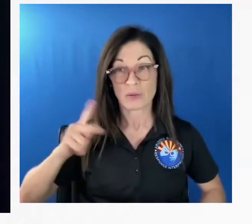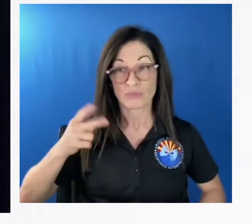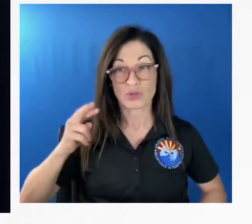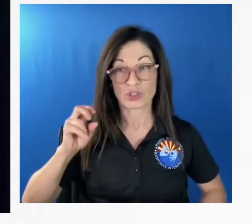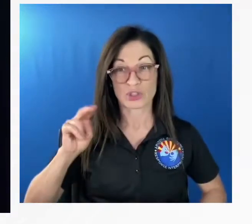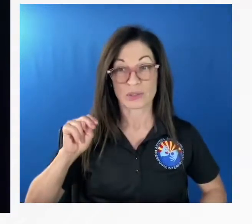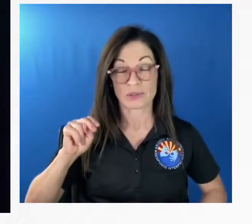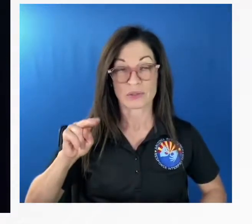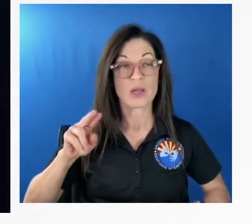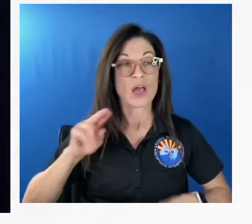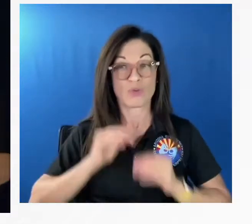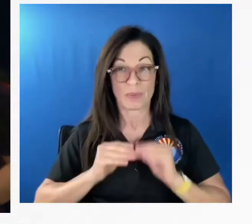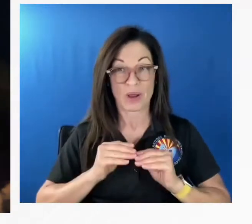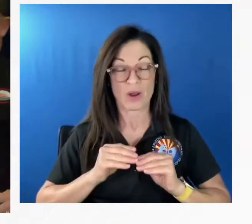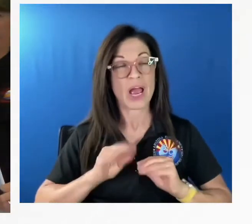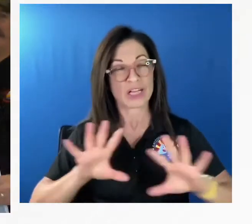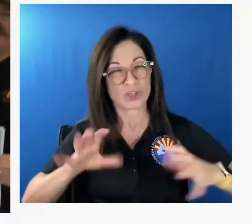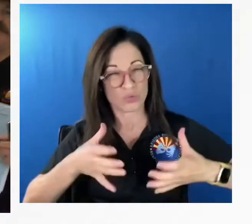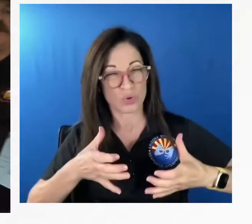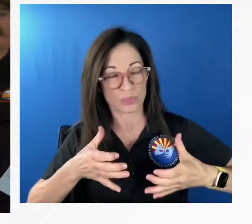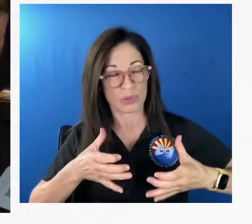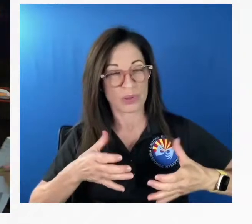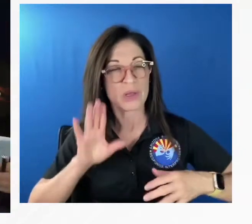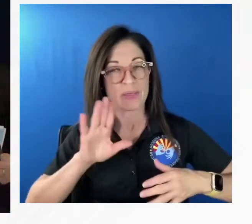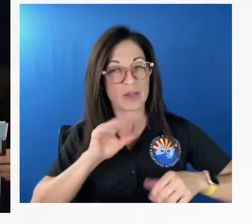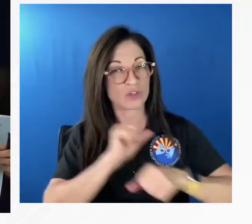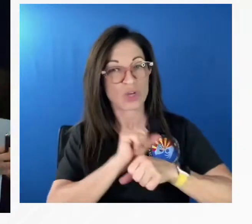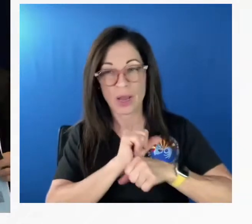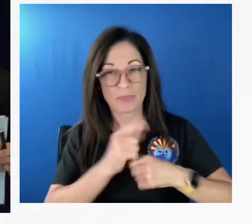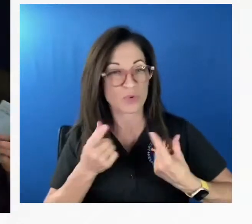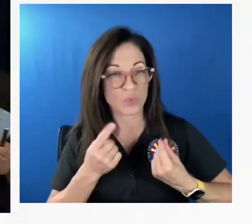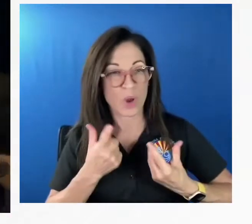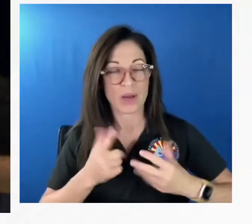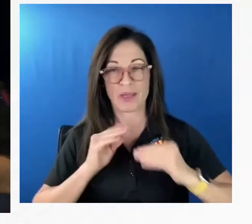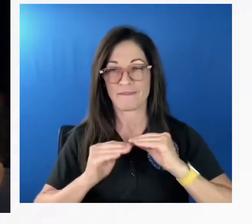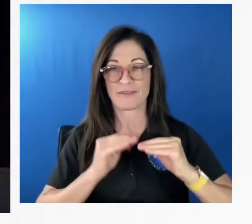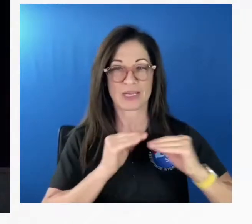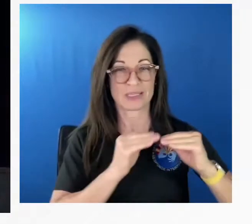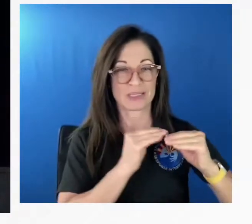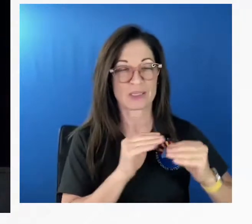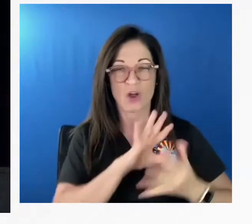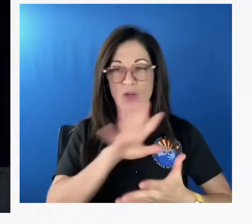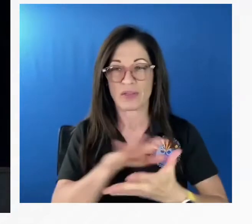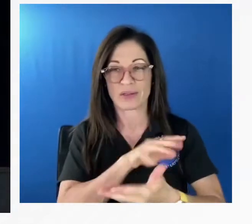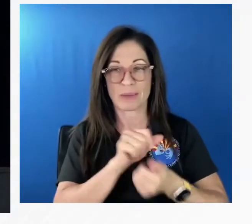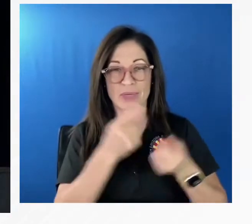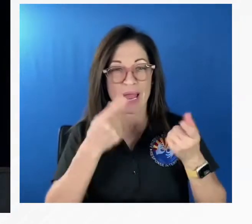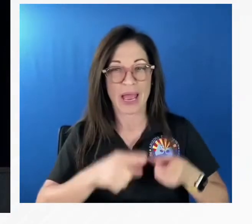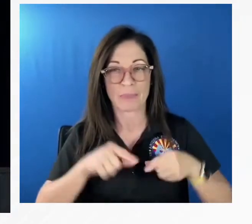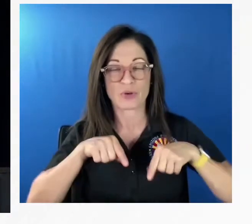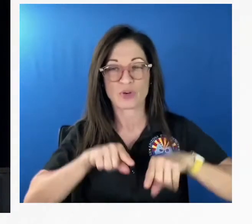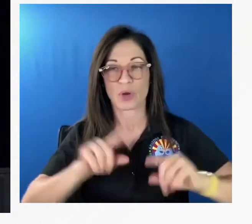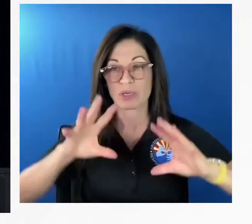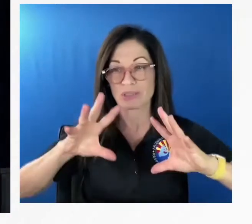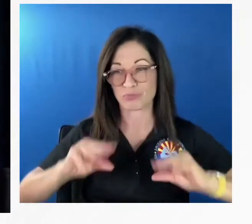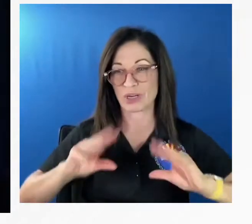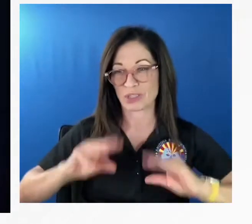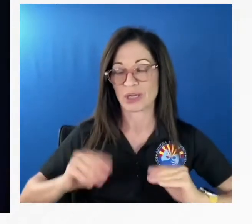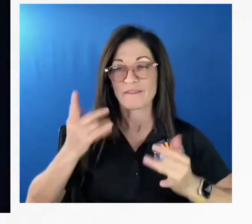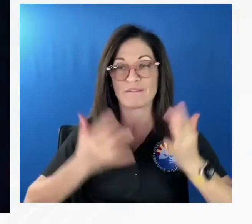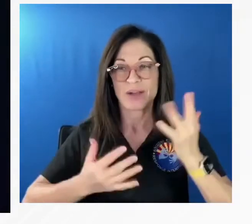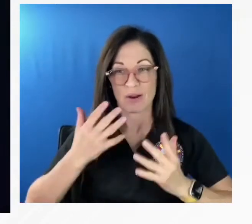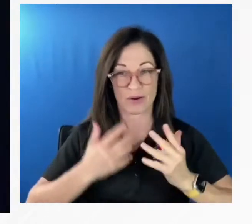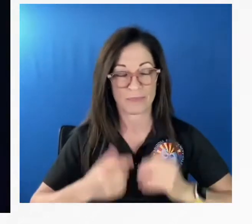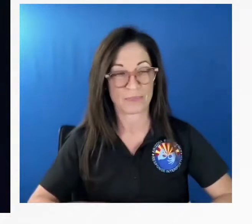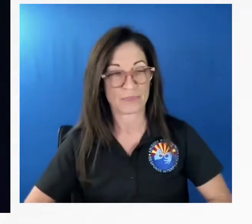it's a functional group, and their job is to fix all of the damage that is done during the suppression of the firefighting.